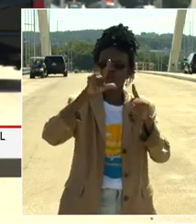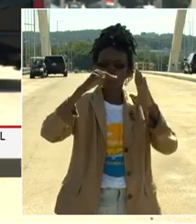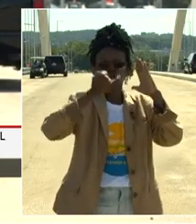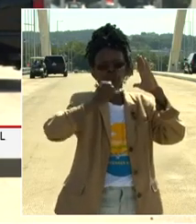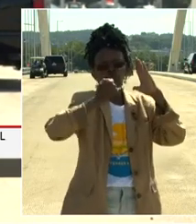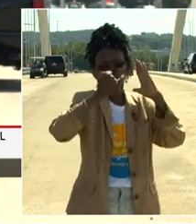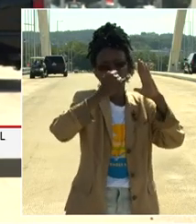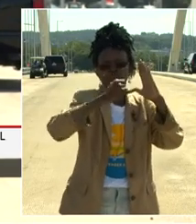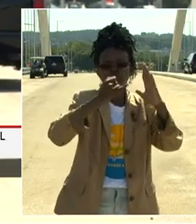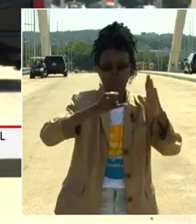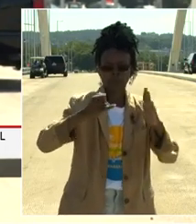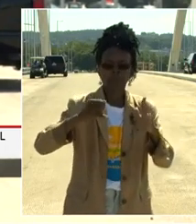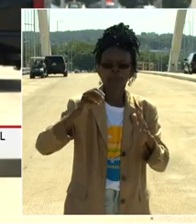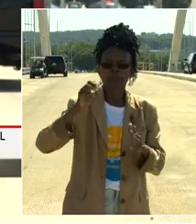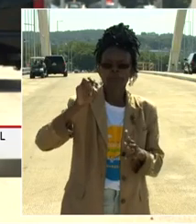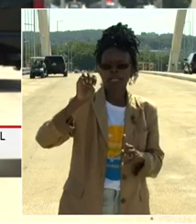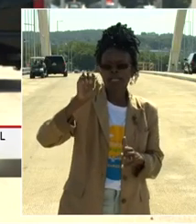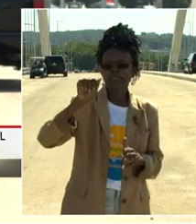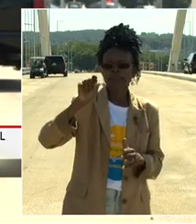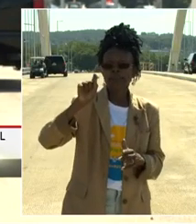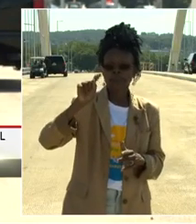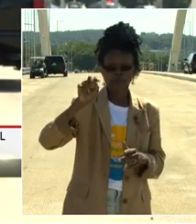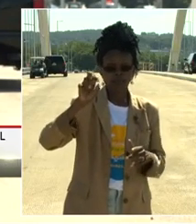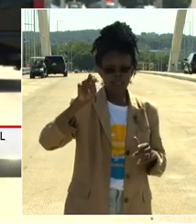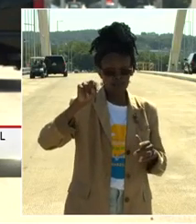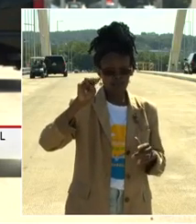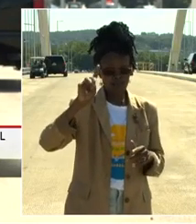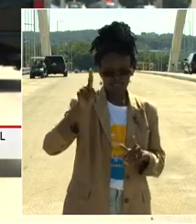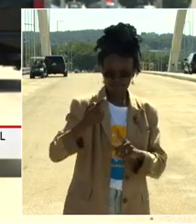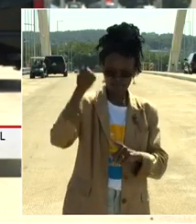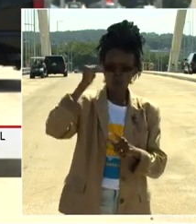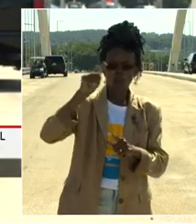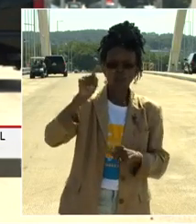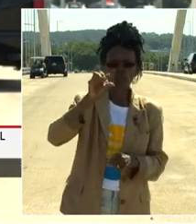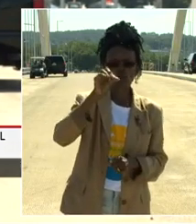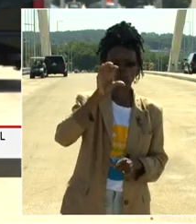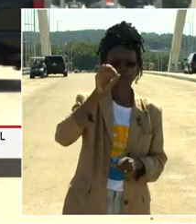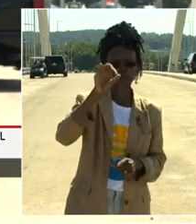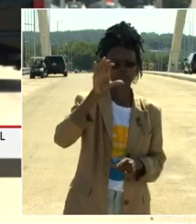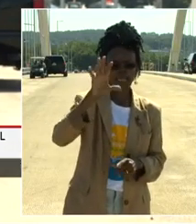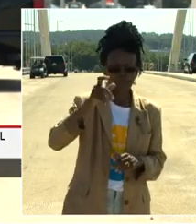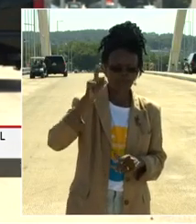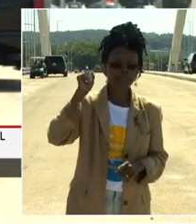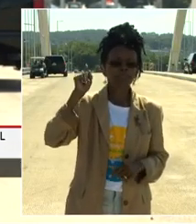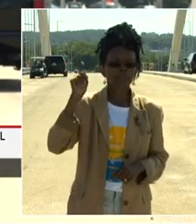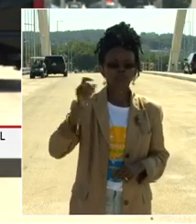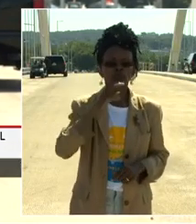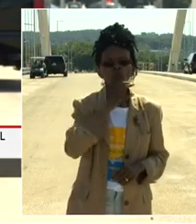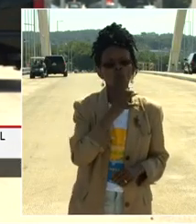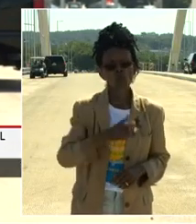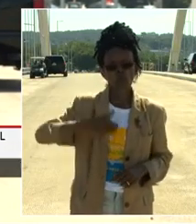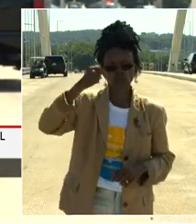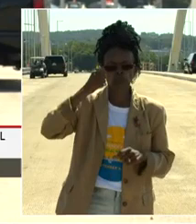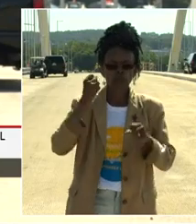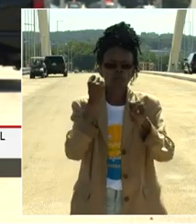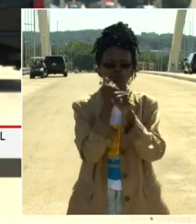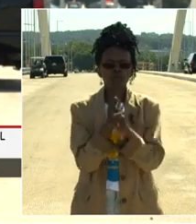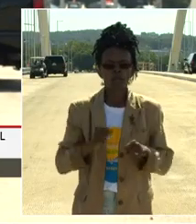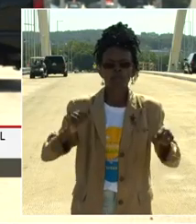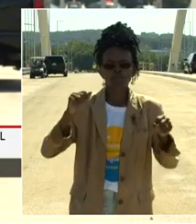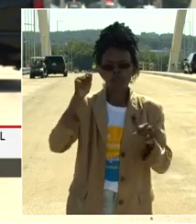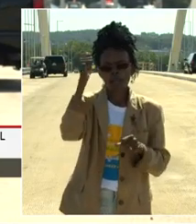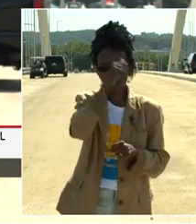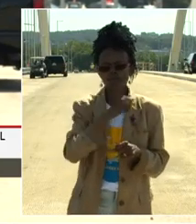free African-American neighborhoods in the United States. And yesterday, we had an incredible 5K run and an